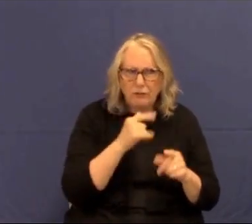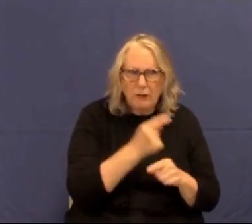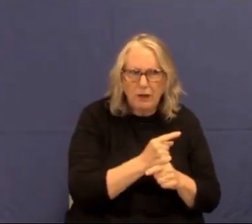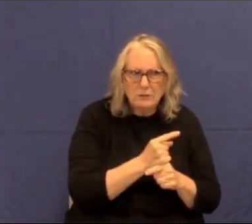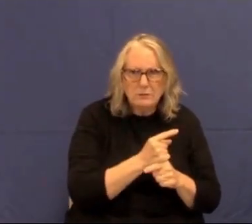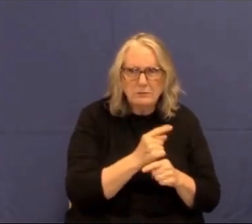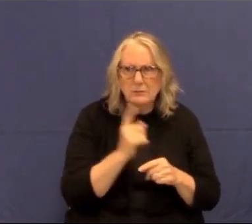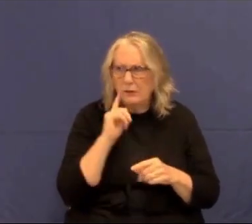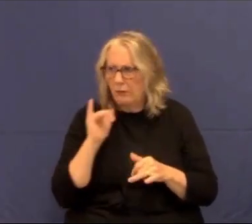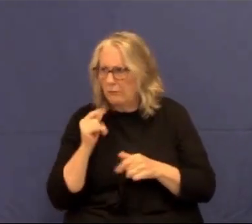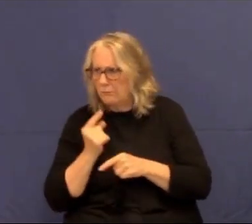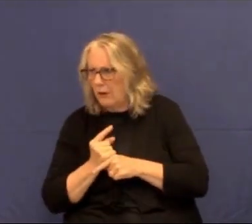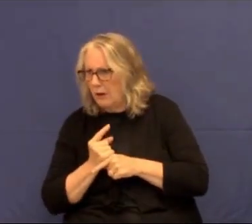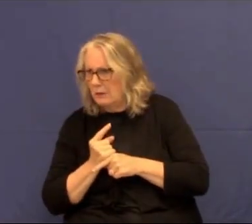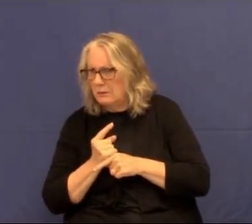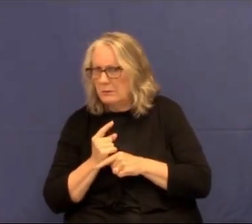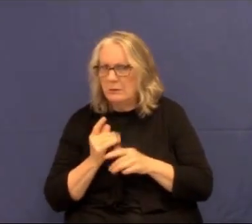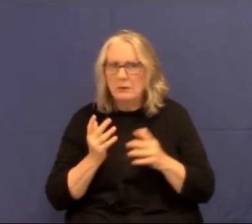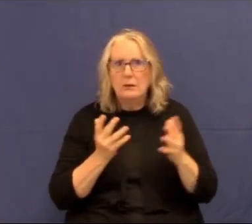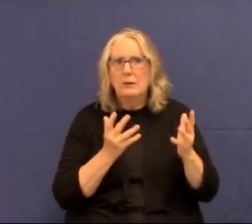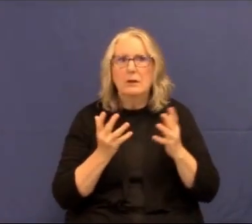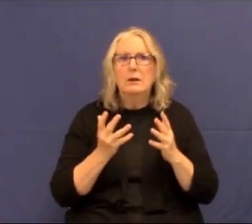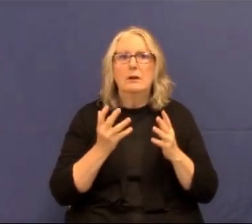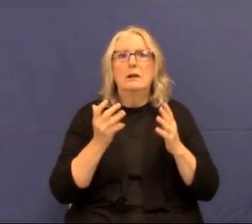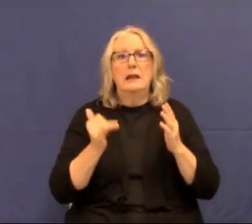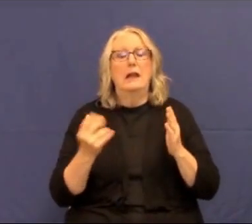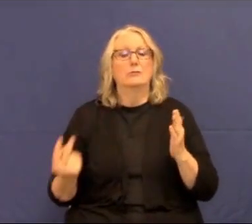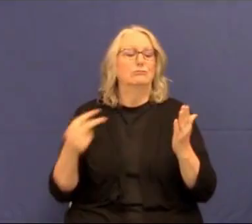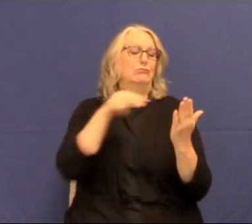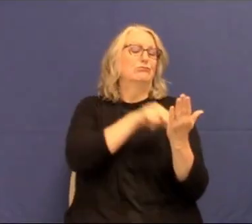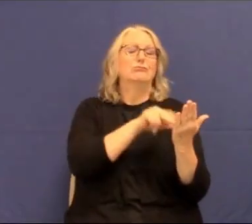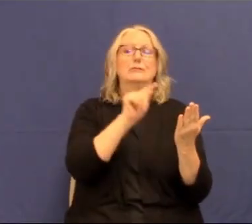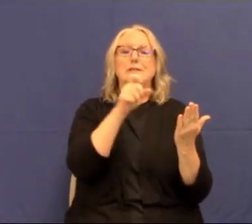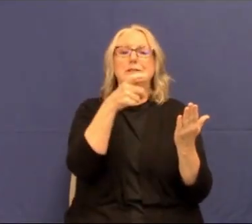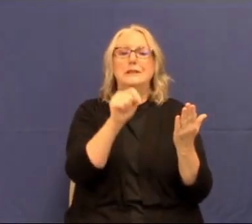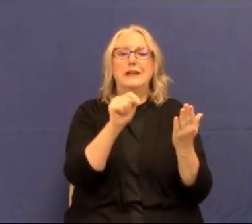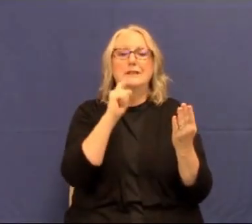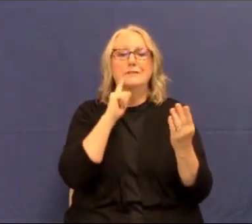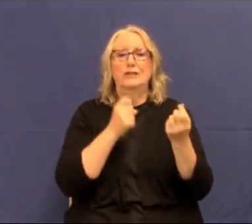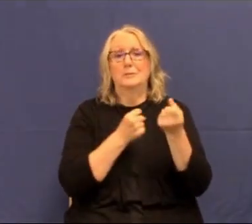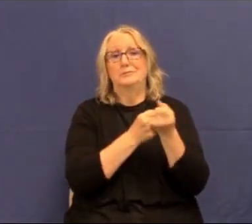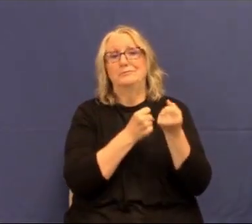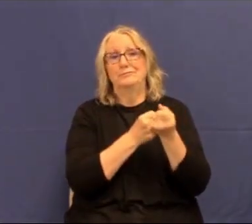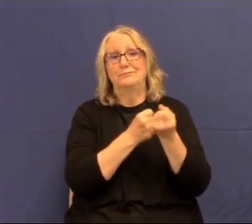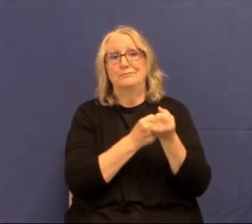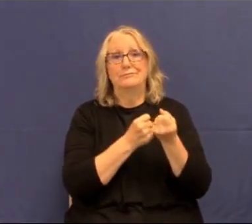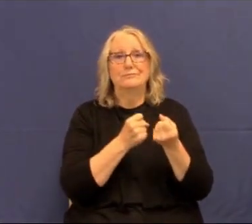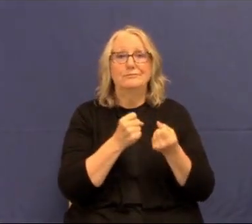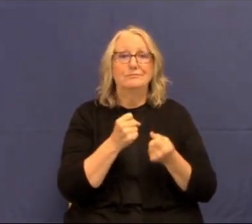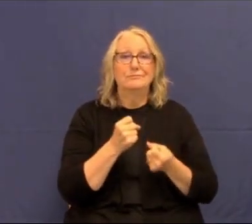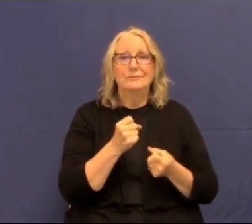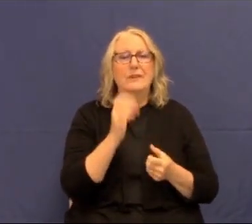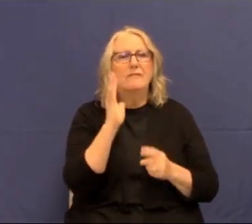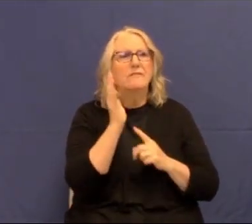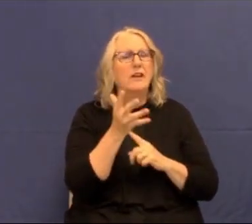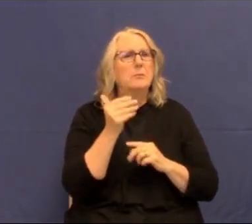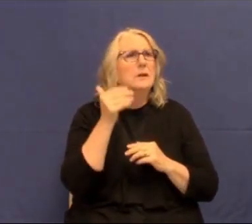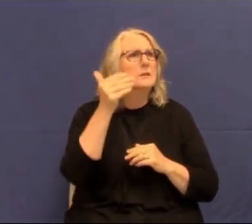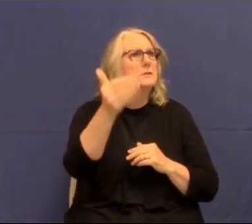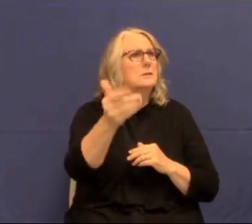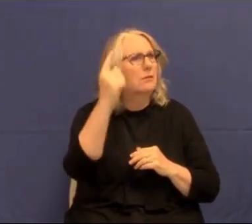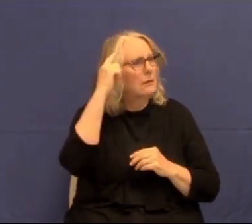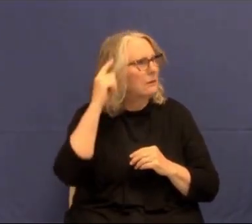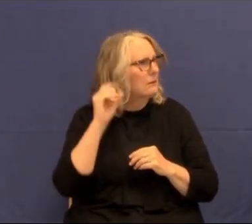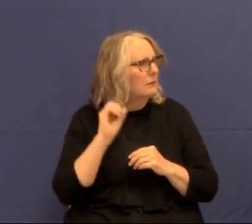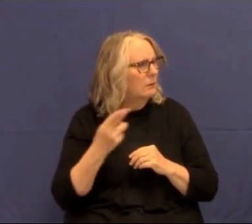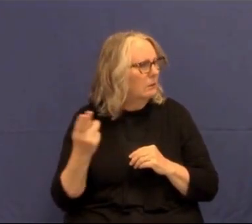like, did I hear that correctly? Did I hear that correctly? And then it also serves as something to reference back to, like 5 minutes out, and you get to